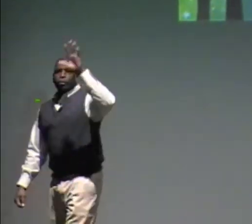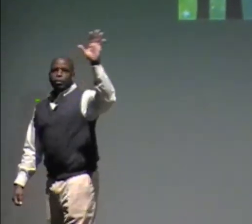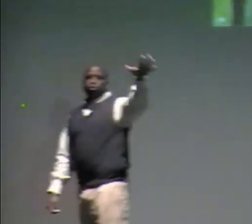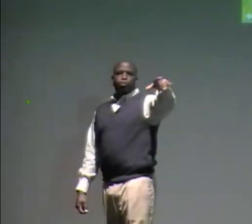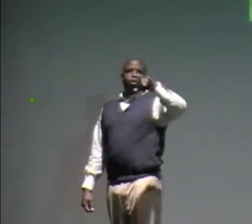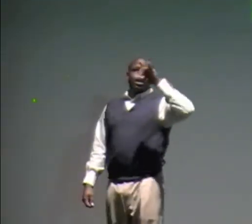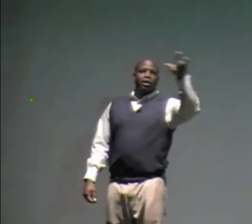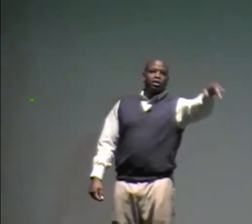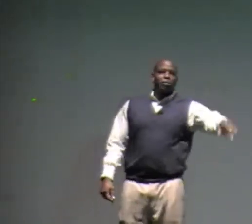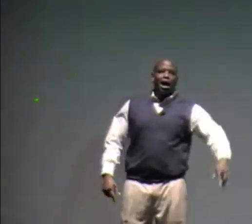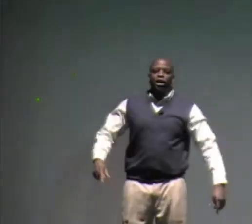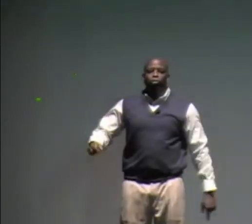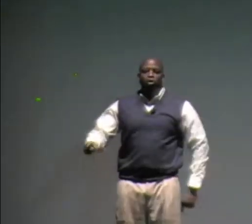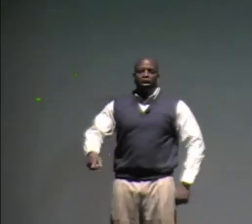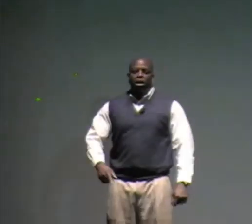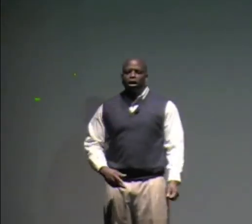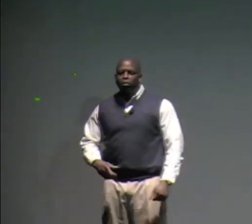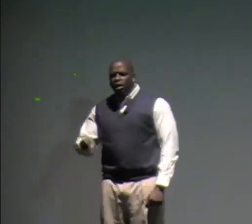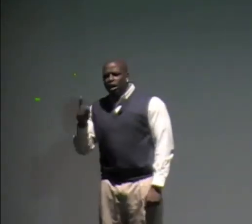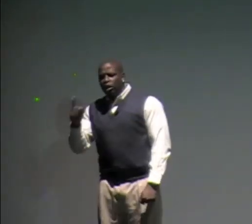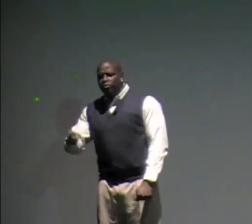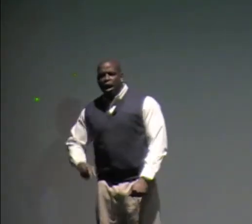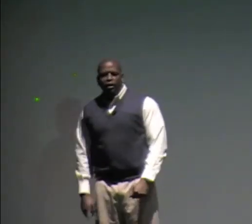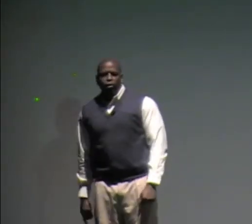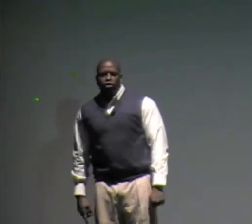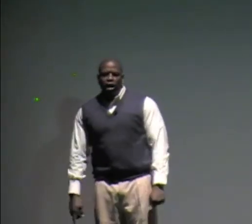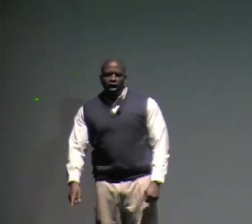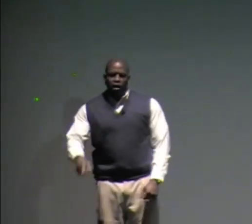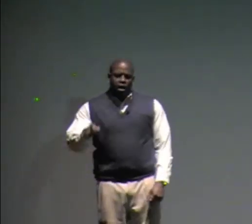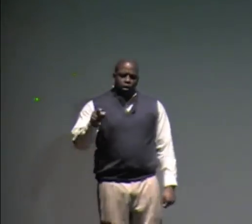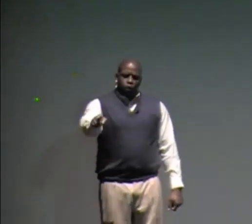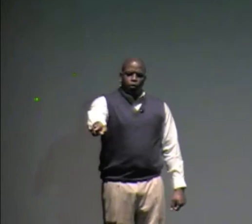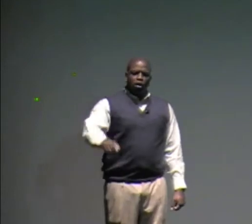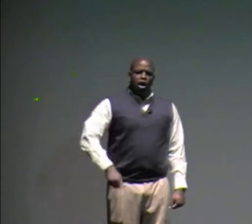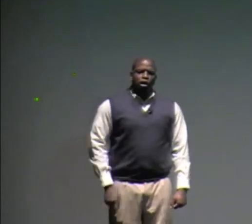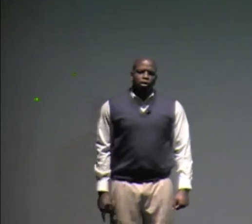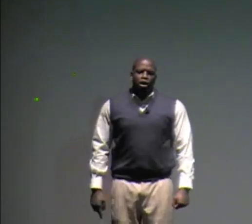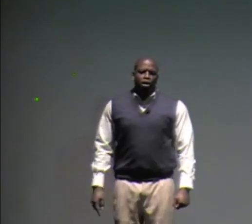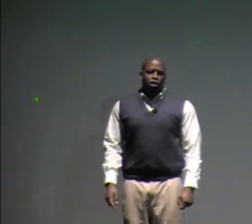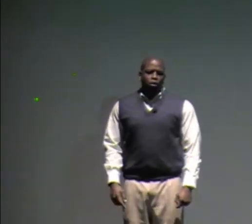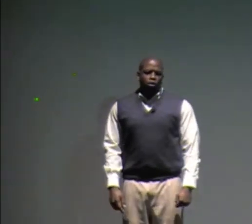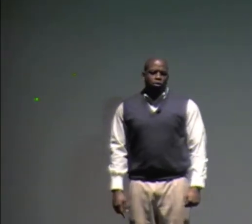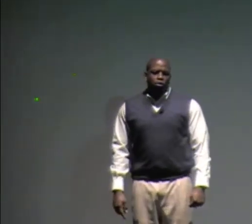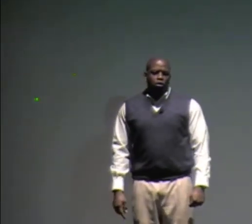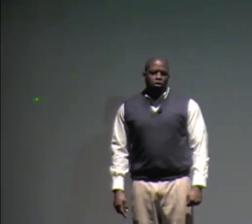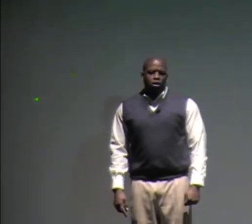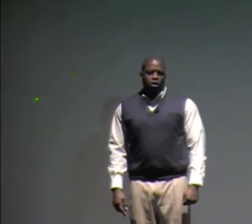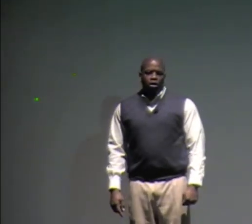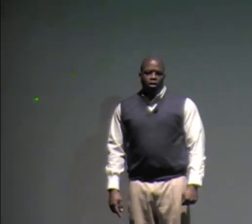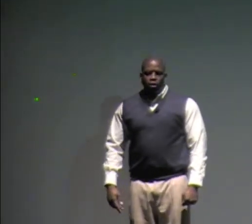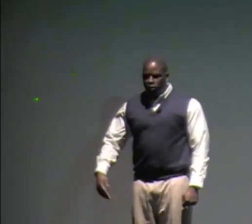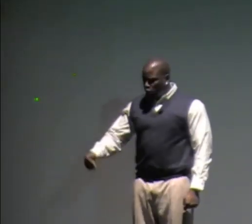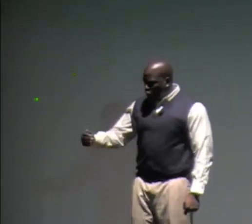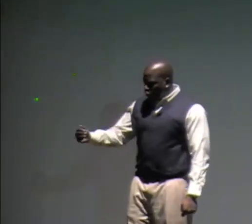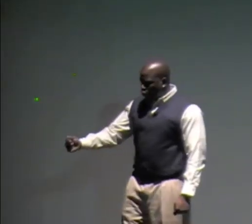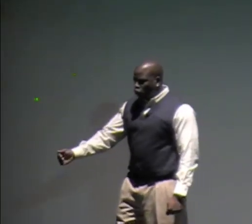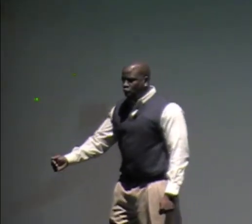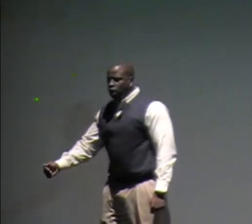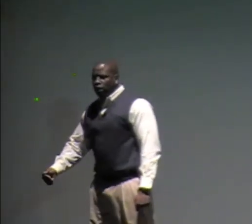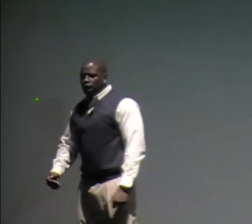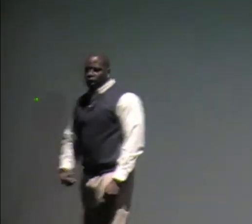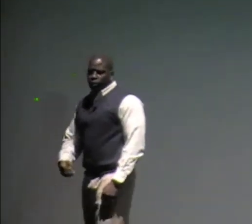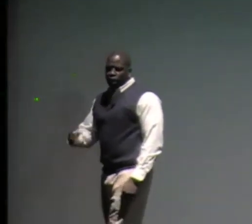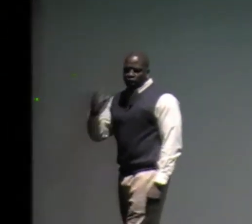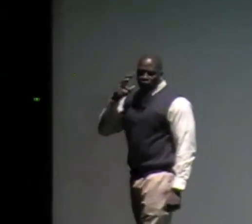gate. He could see people pointing and smiling and pointing at him. And in his mind, they were saying, "We're putting all our money on you." But as he neared